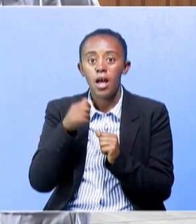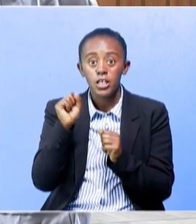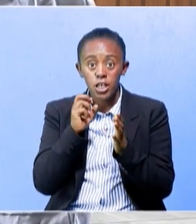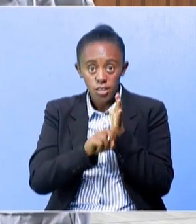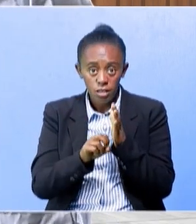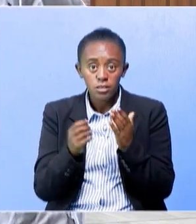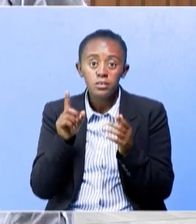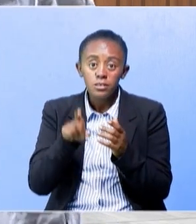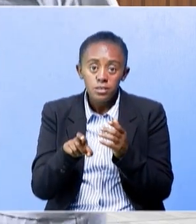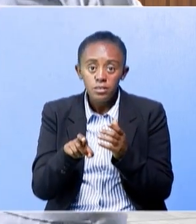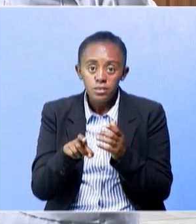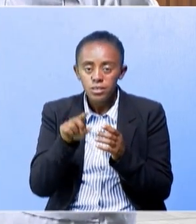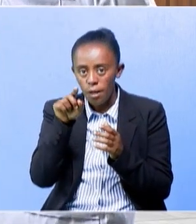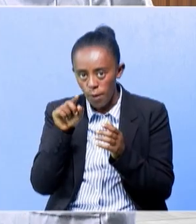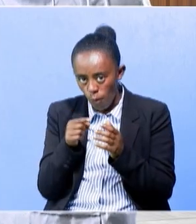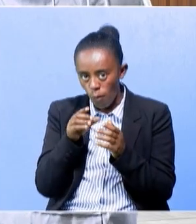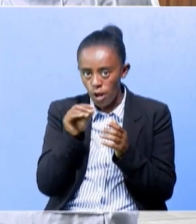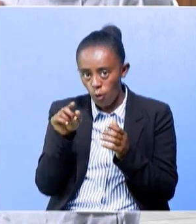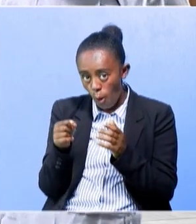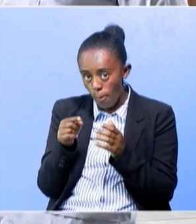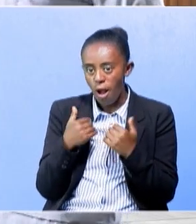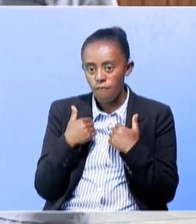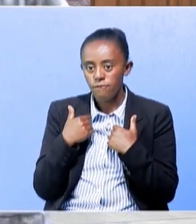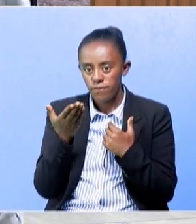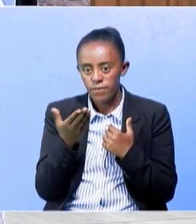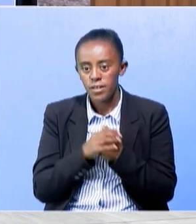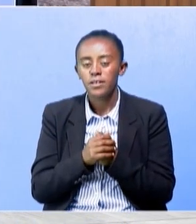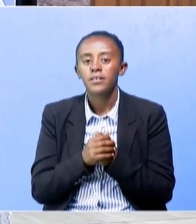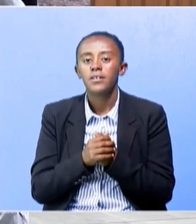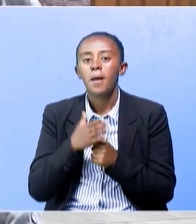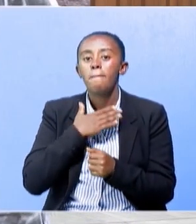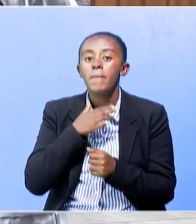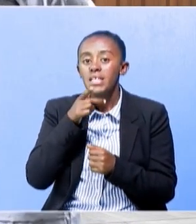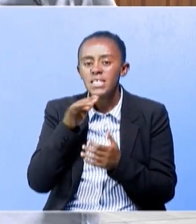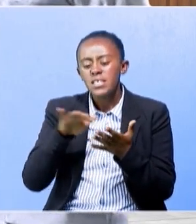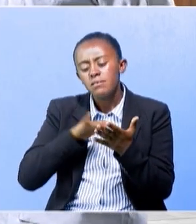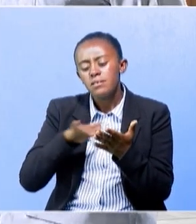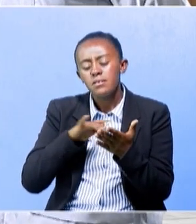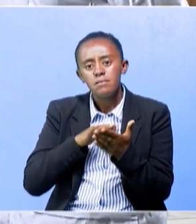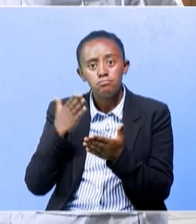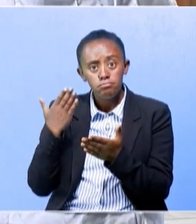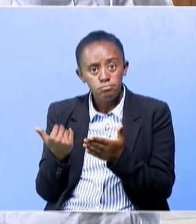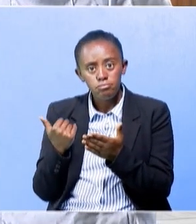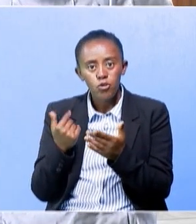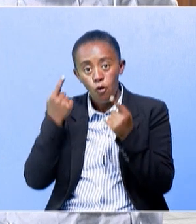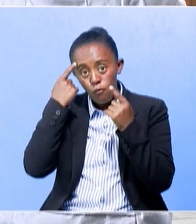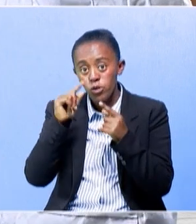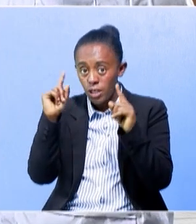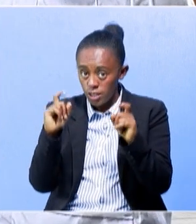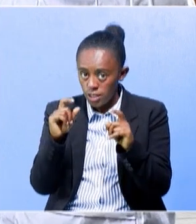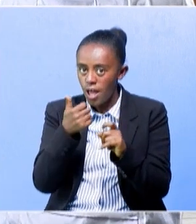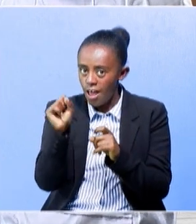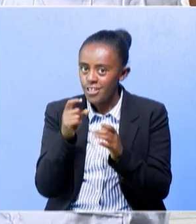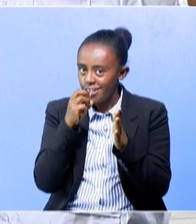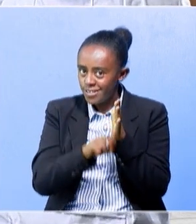be semicolon and the comma should be here. My sister studied hard for the test. As a